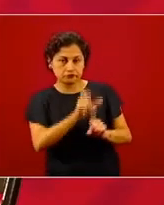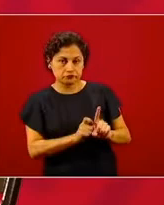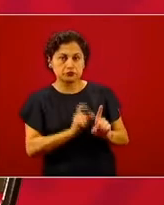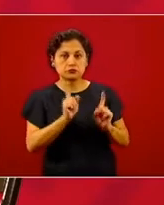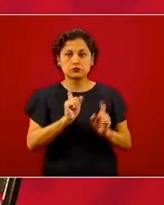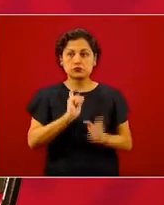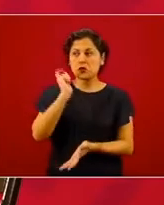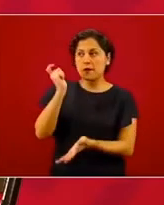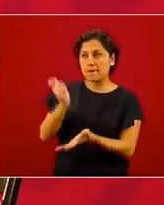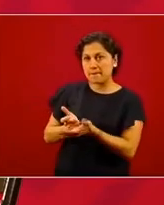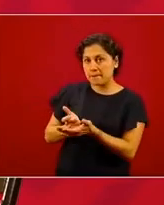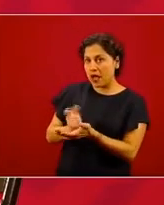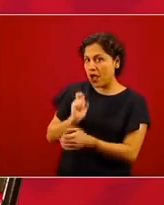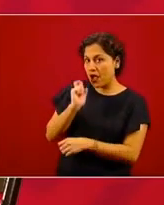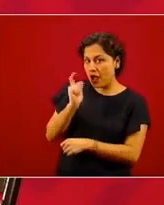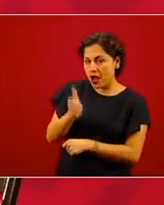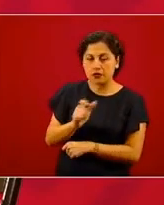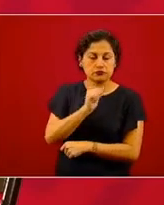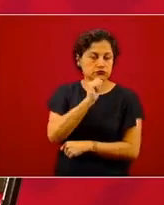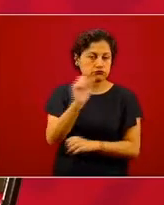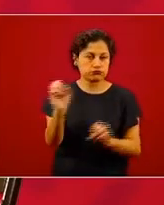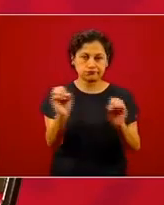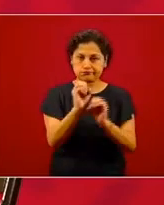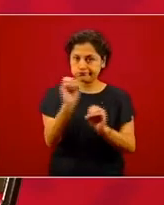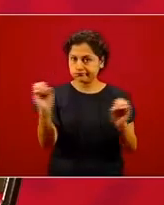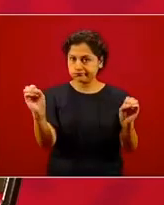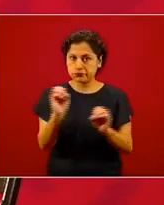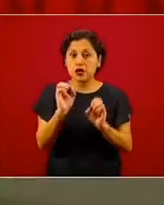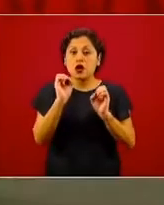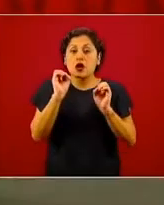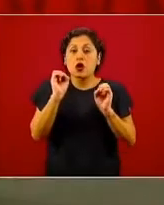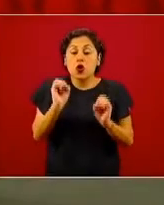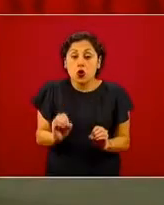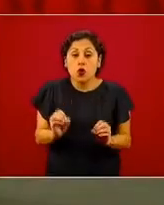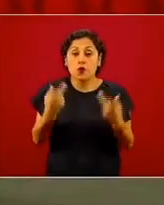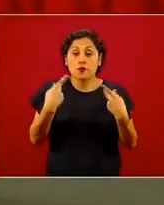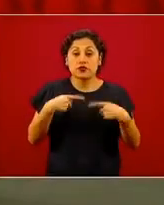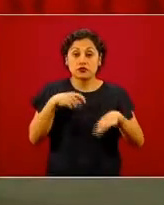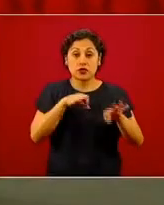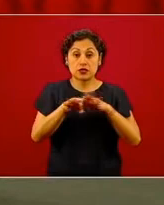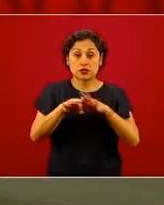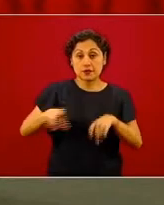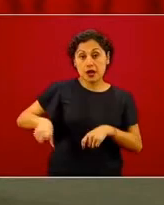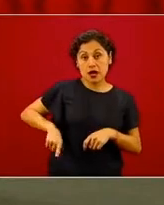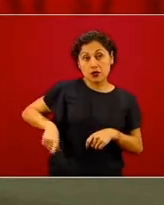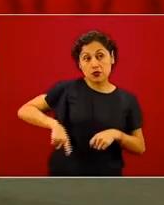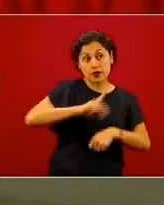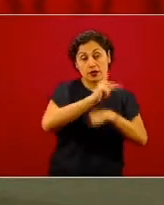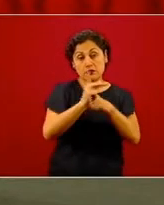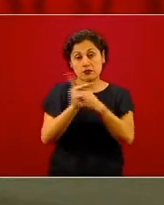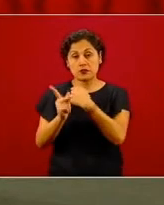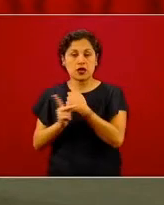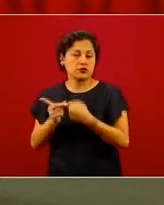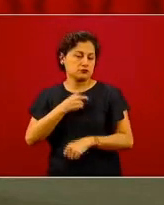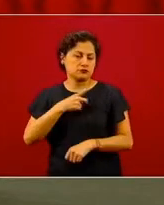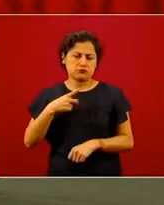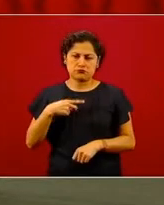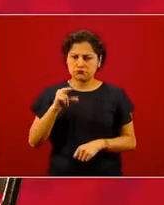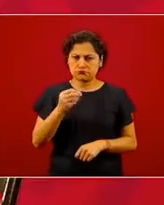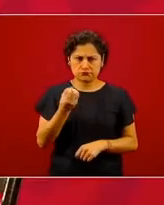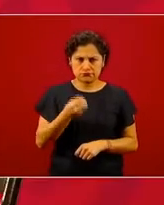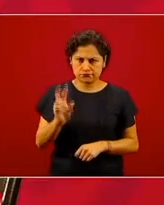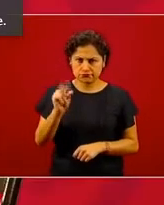no quota per country, and they don't necessarily need to be government workers.